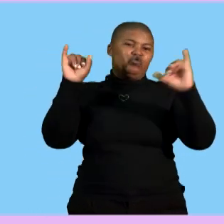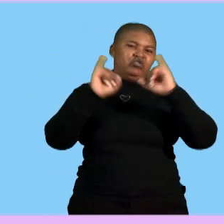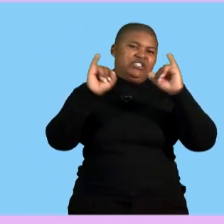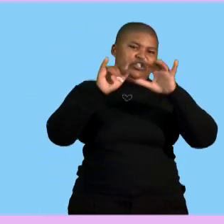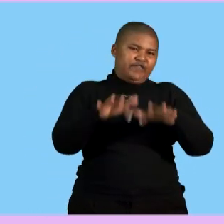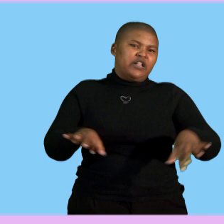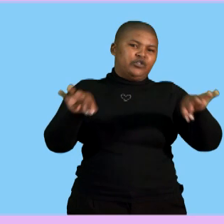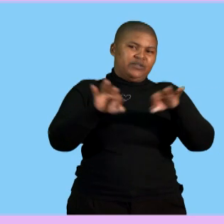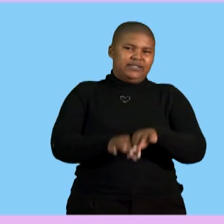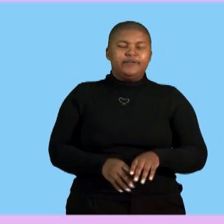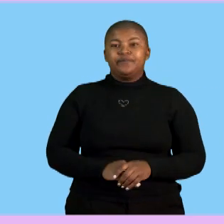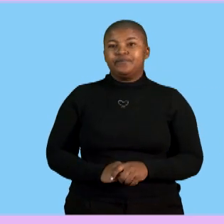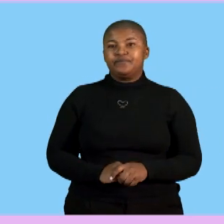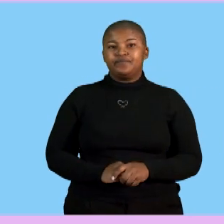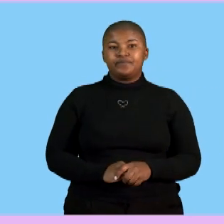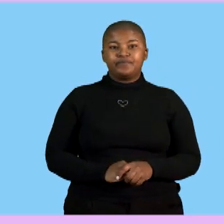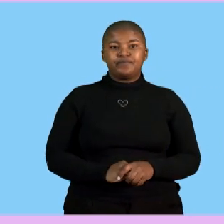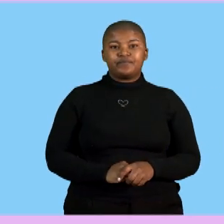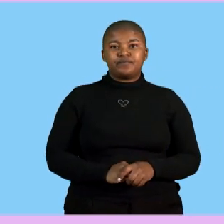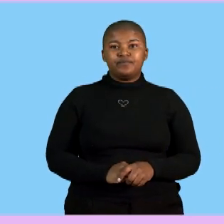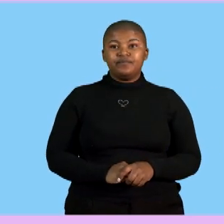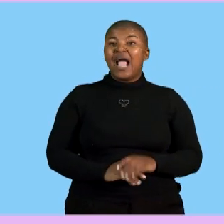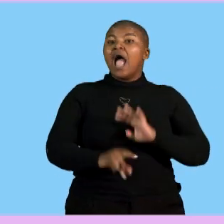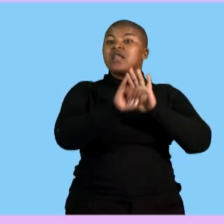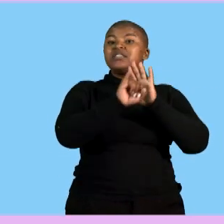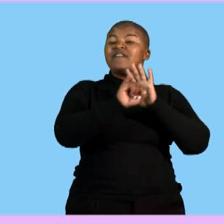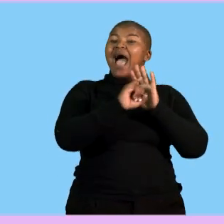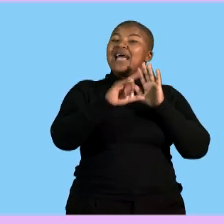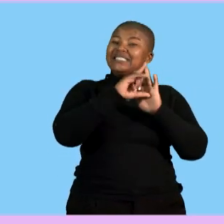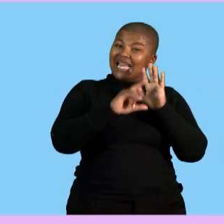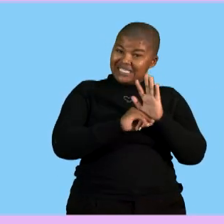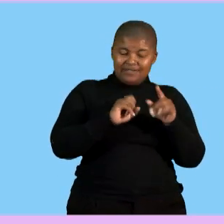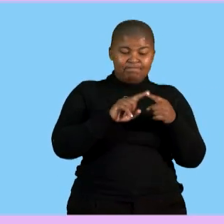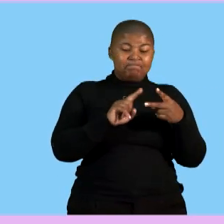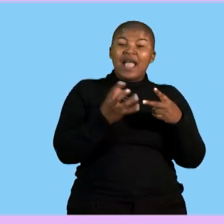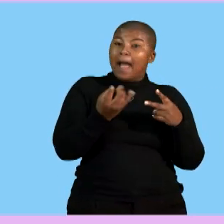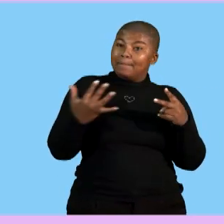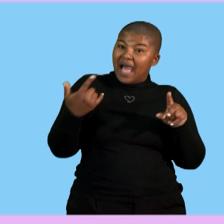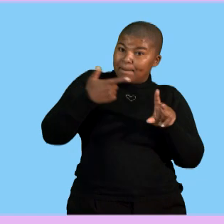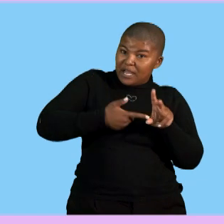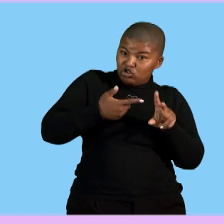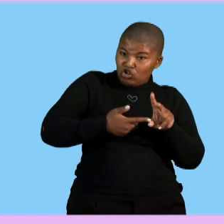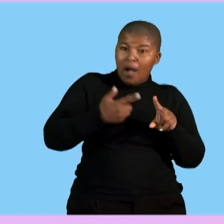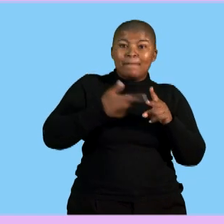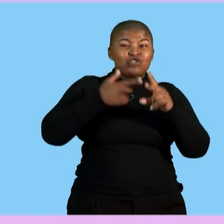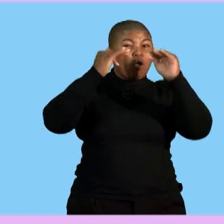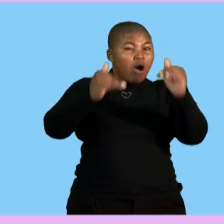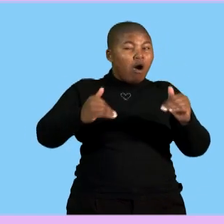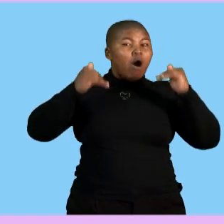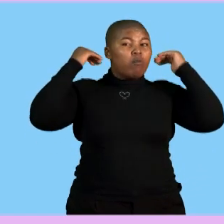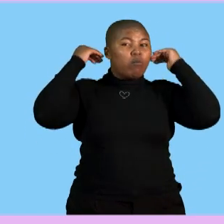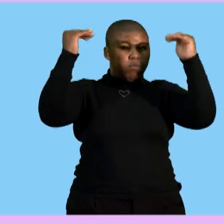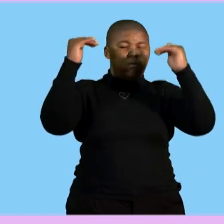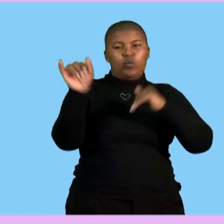values. Determine the date and the price of petrol when the petrol price was at its